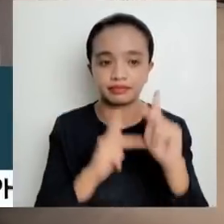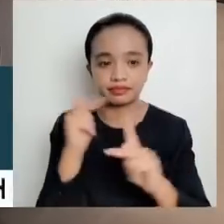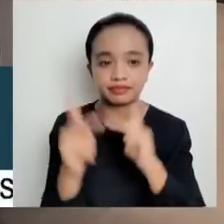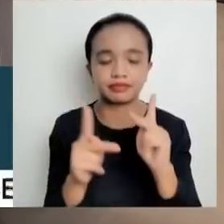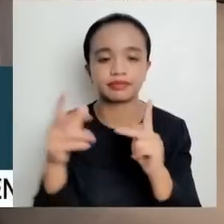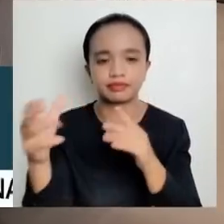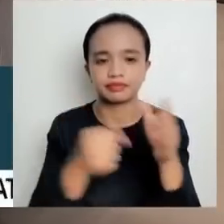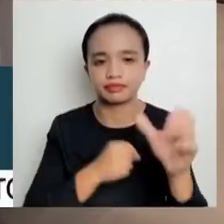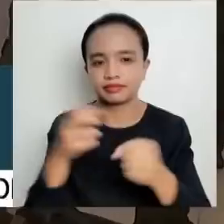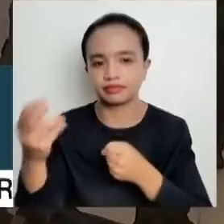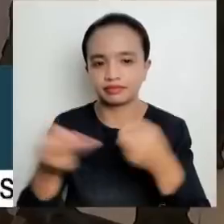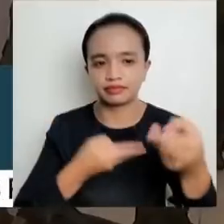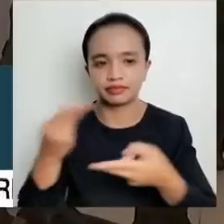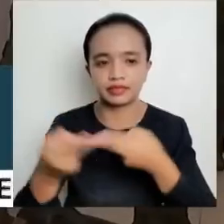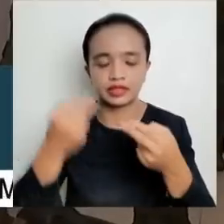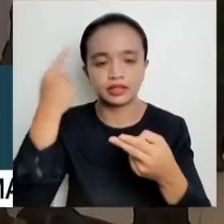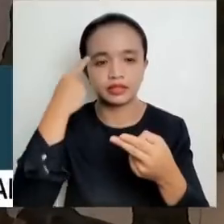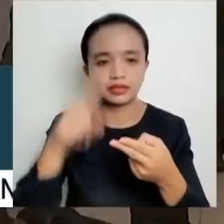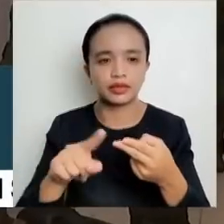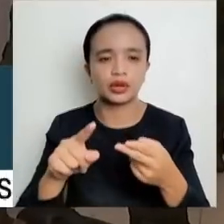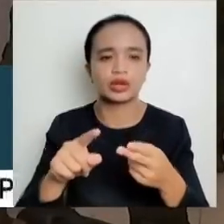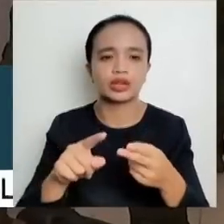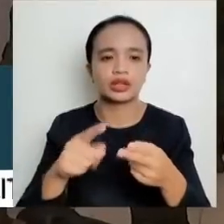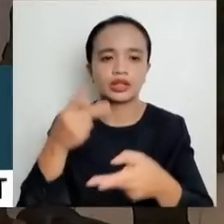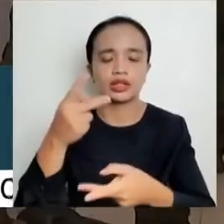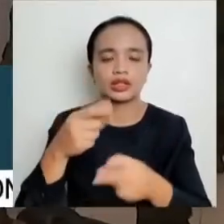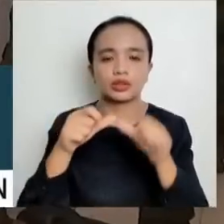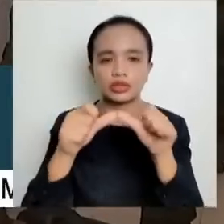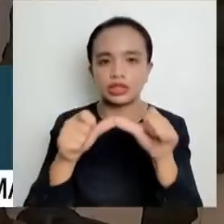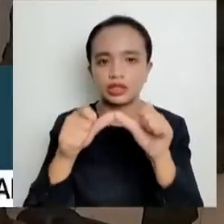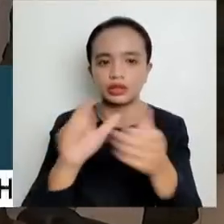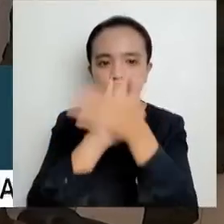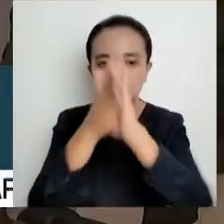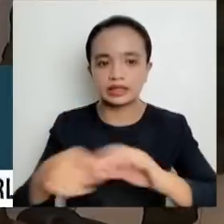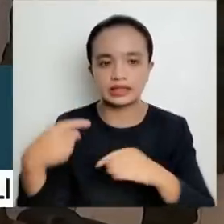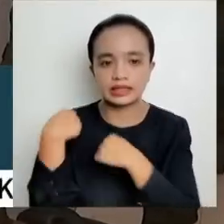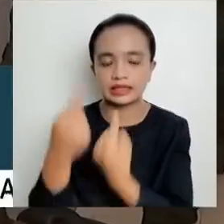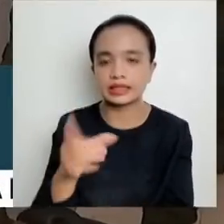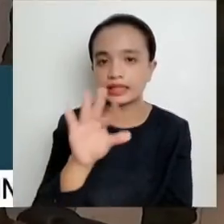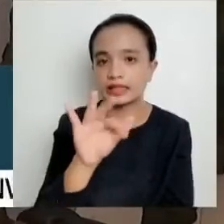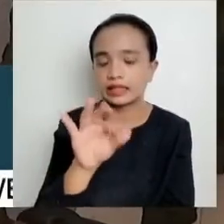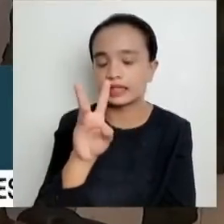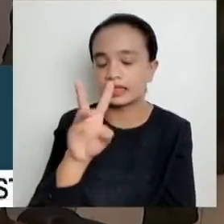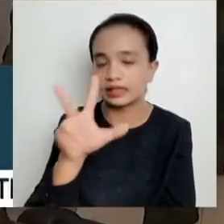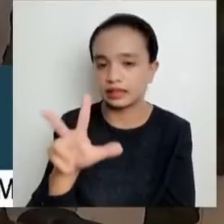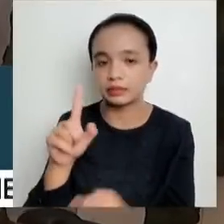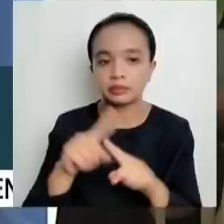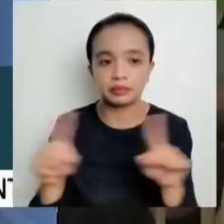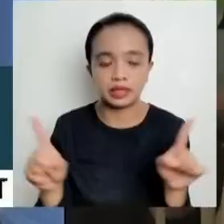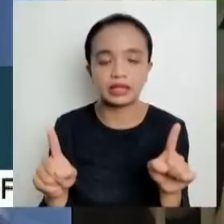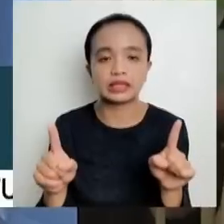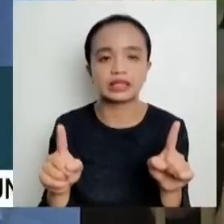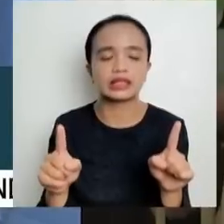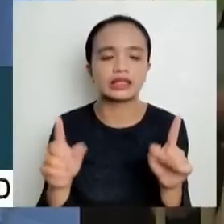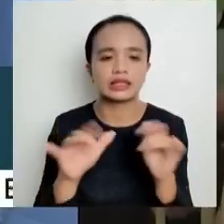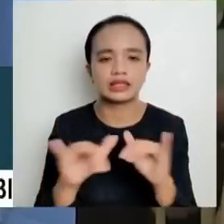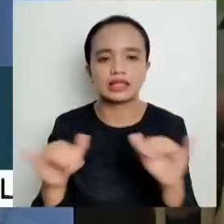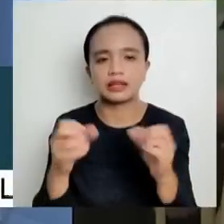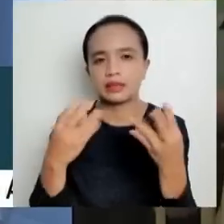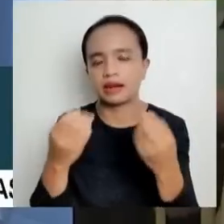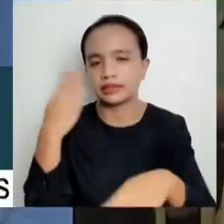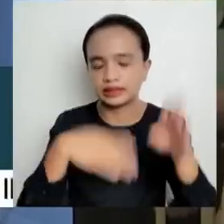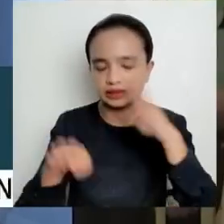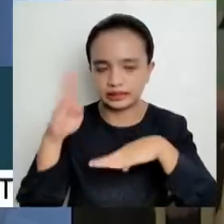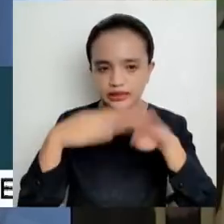to peacekeeping missions since 1963, but the number dwindled due to various issues. The country's